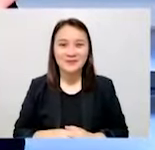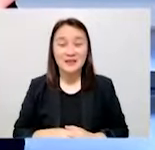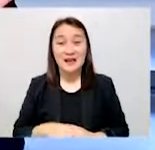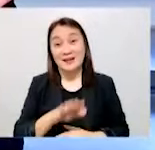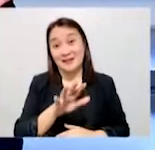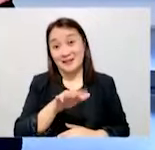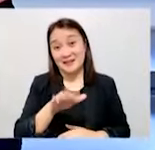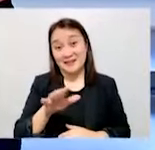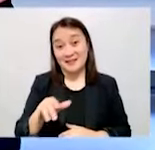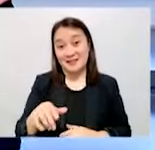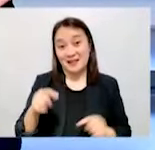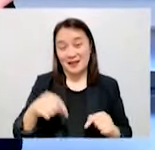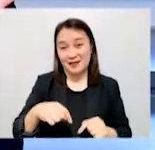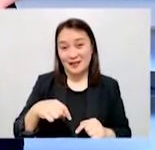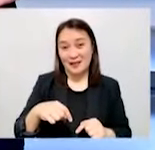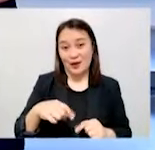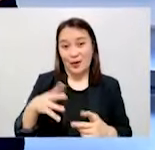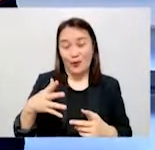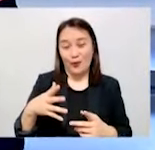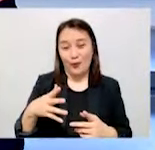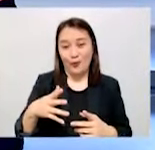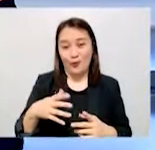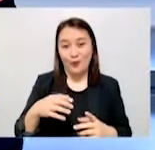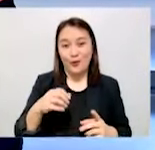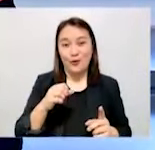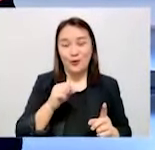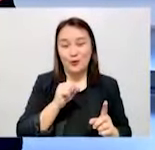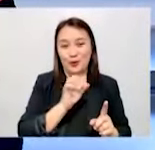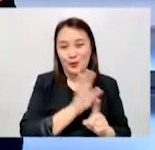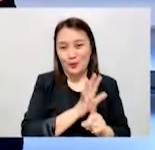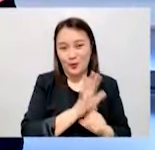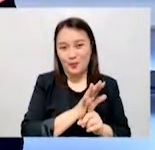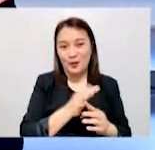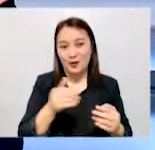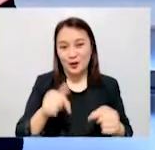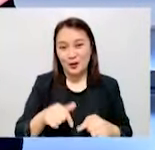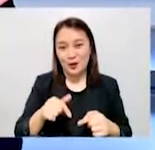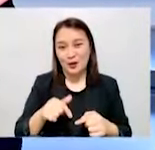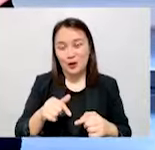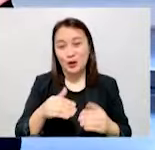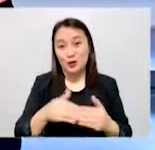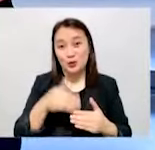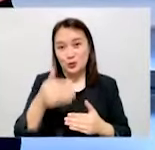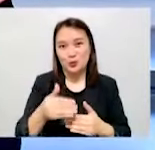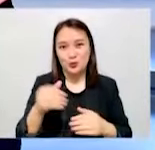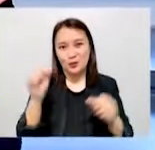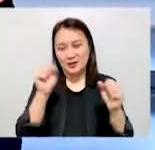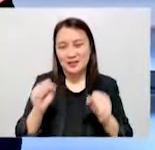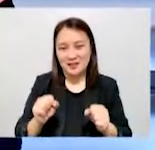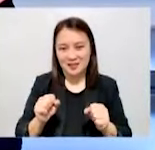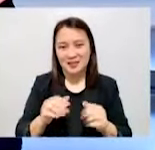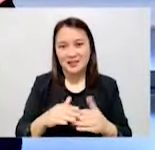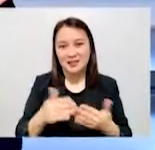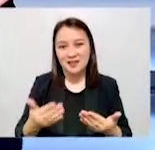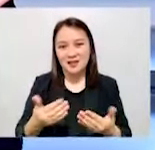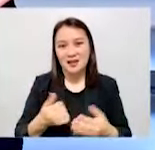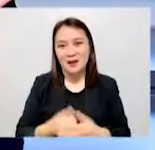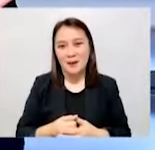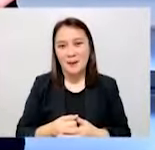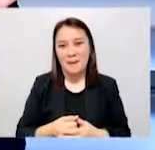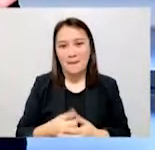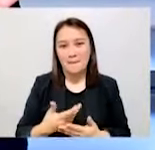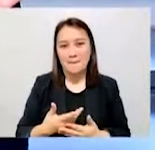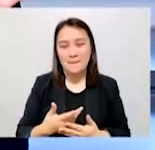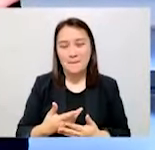On spotlight ngayon ang Pinoy talents sa papasok na bagong season ng hit Hollywood series na Pretty Little